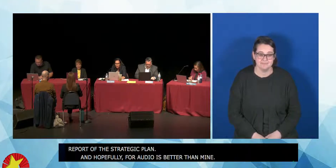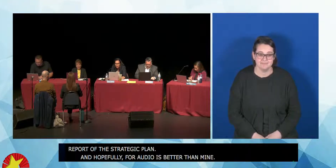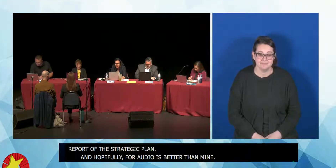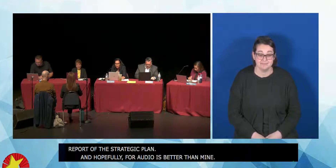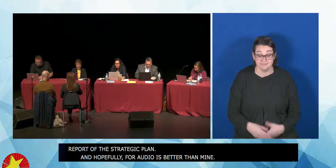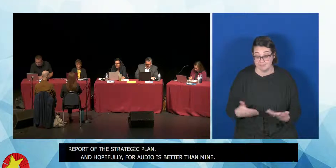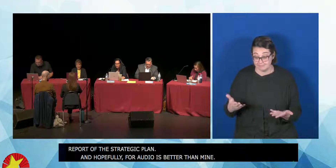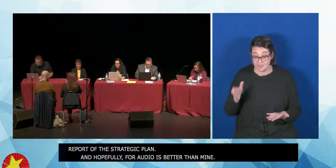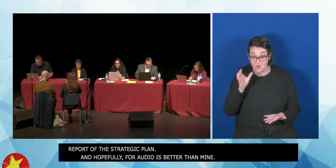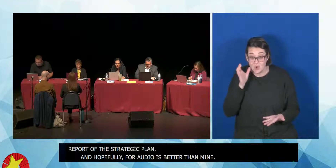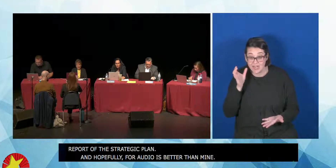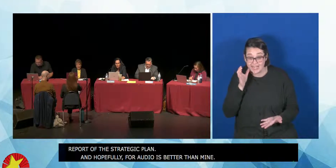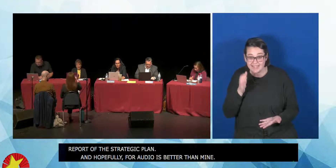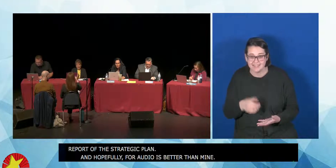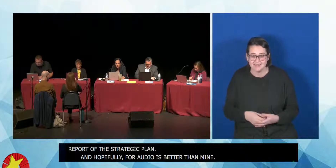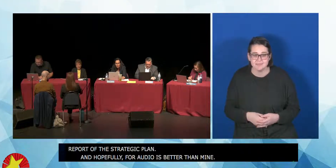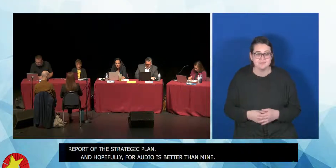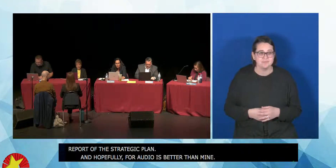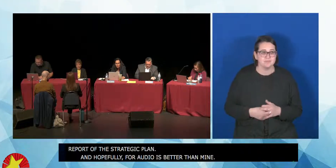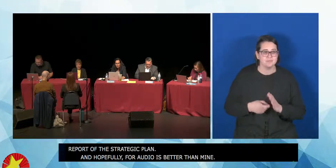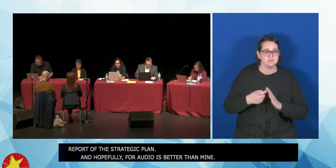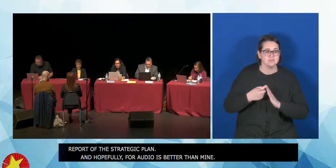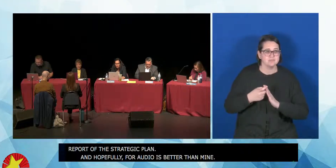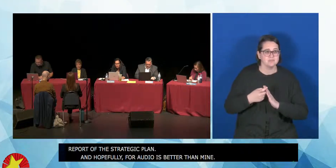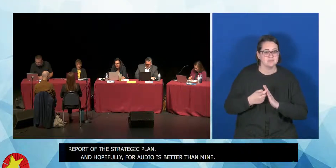Courtney? Hello.